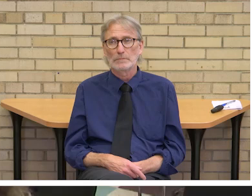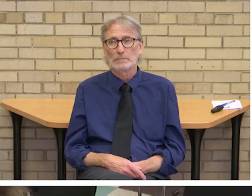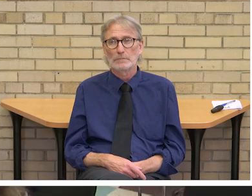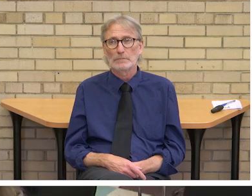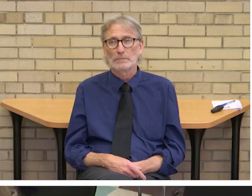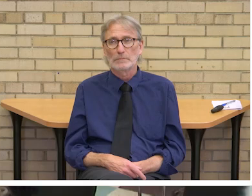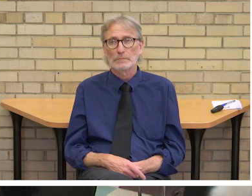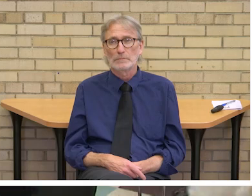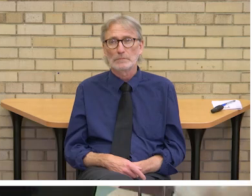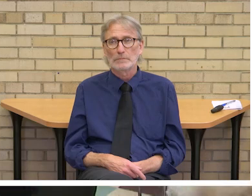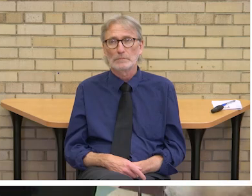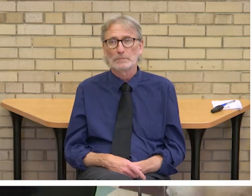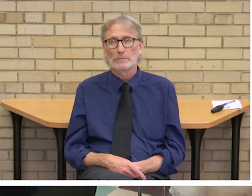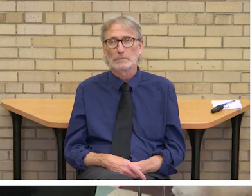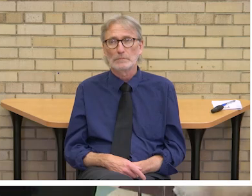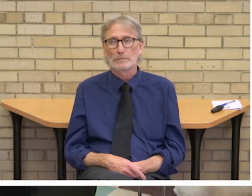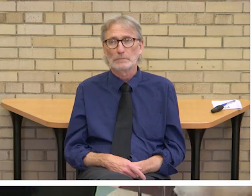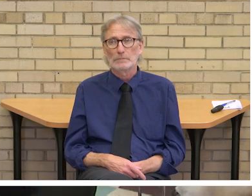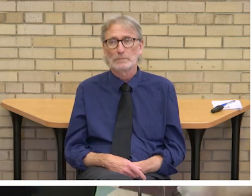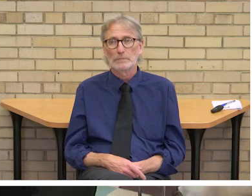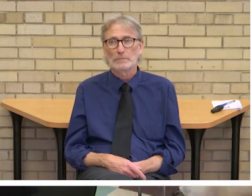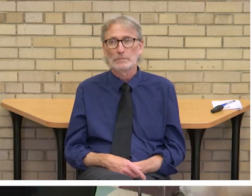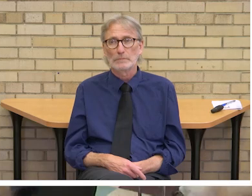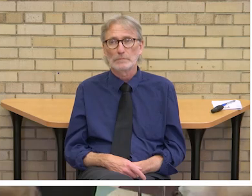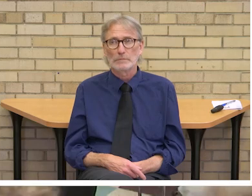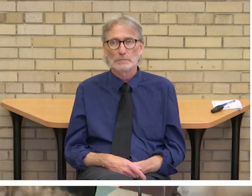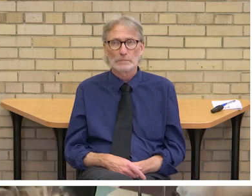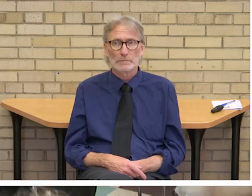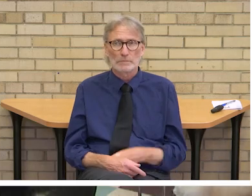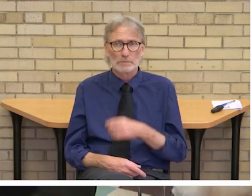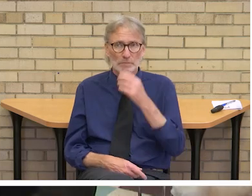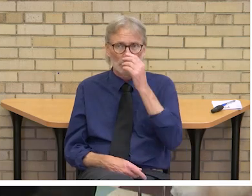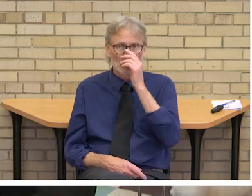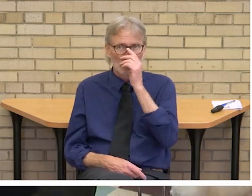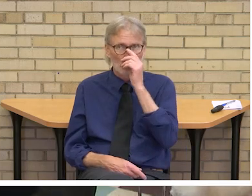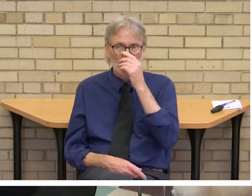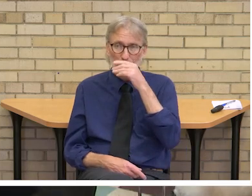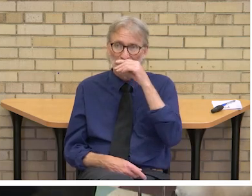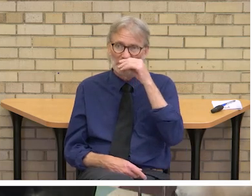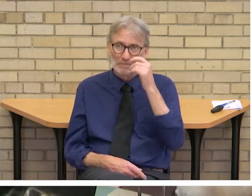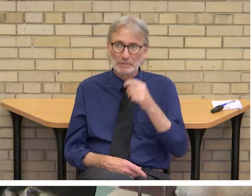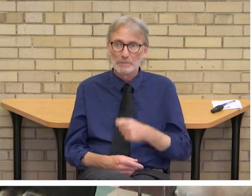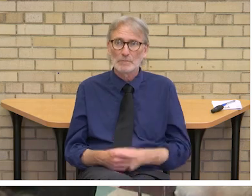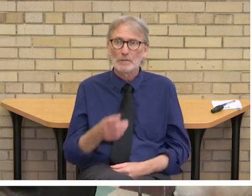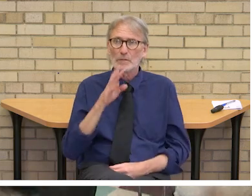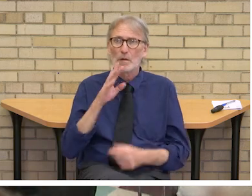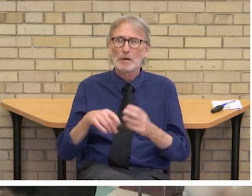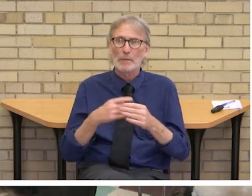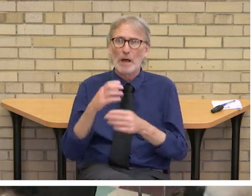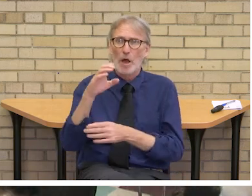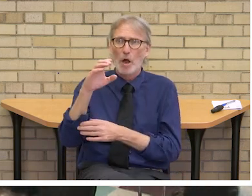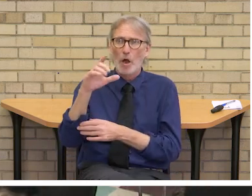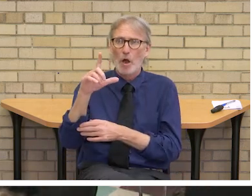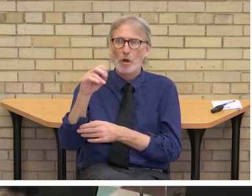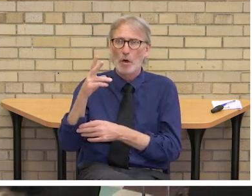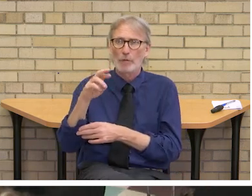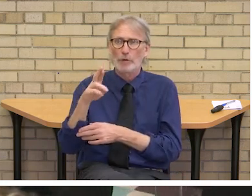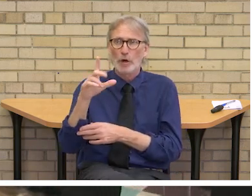Yeah, so since it was mentioned we're looking at the cloverleaf at the same time, makes